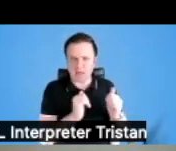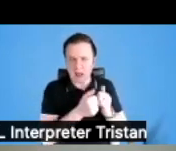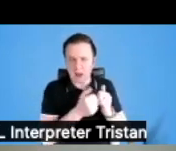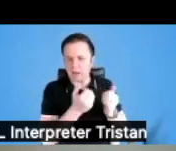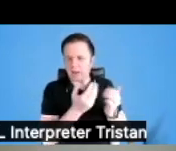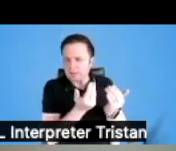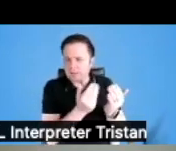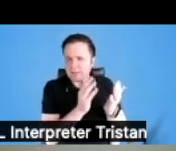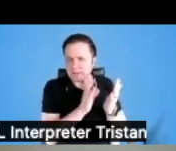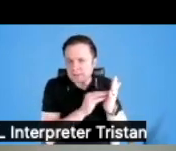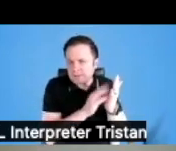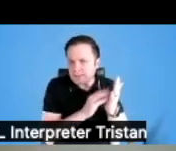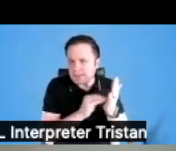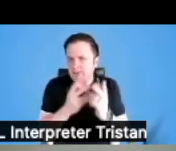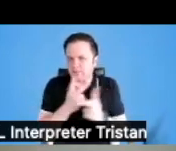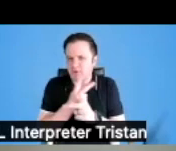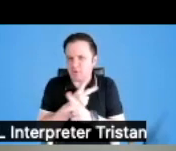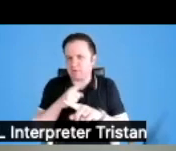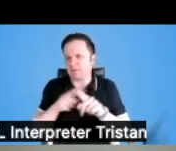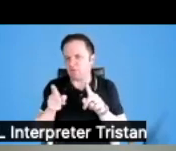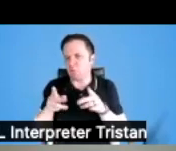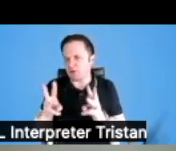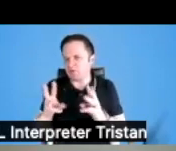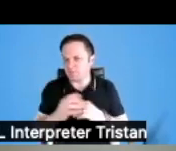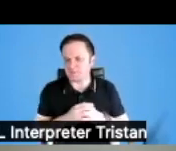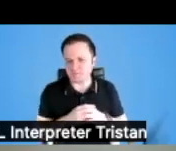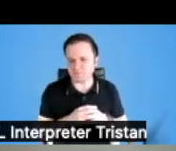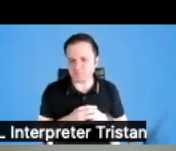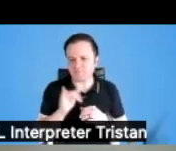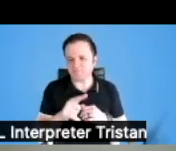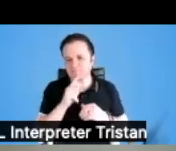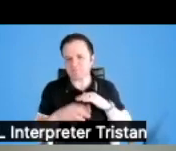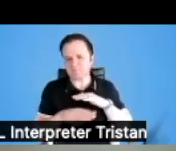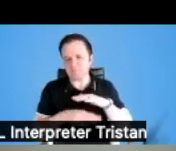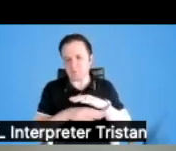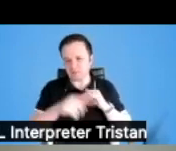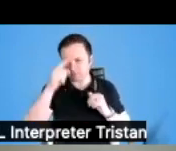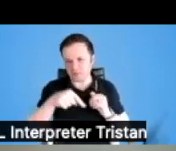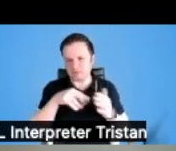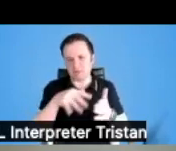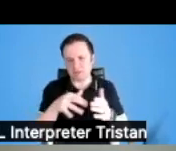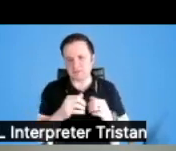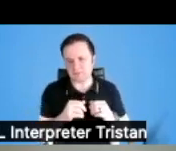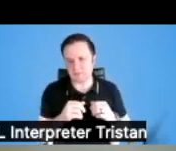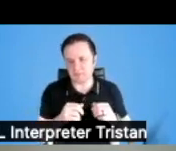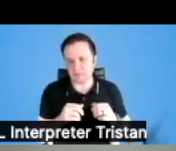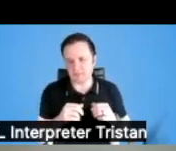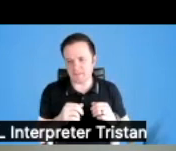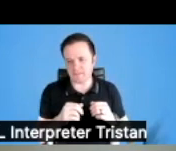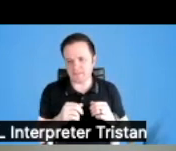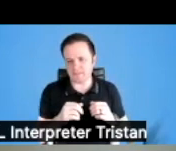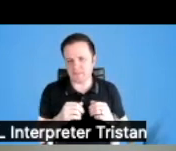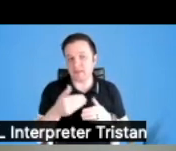developing alternatives? So that was the basis of this study. Next slide, please.